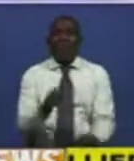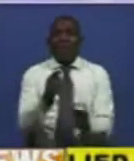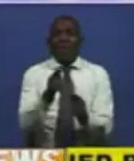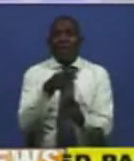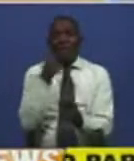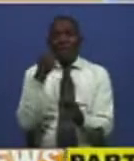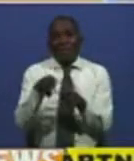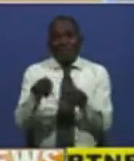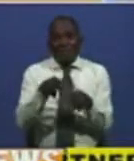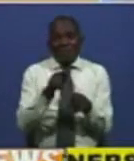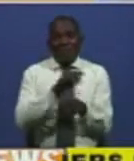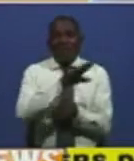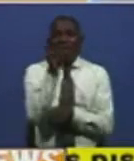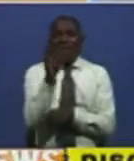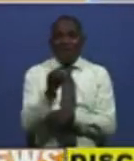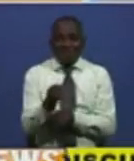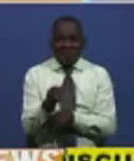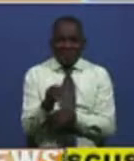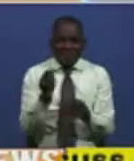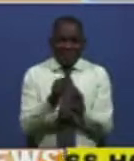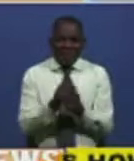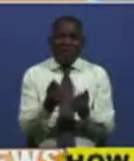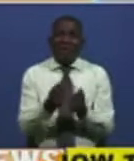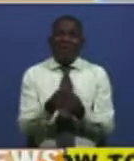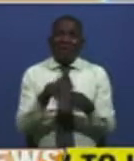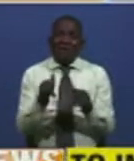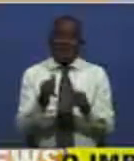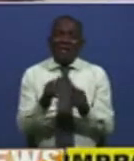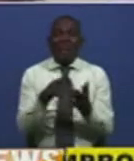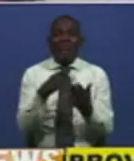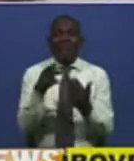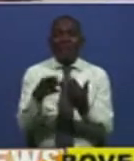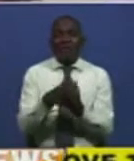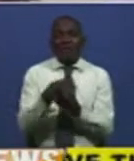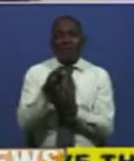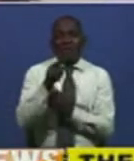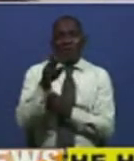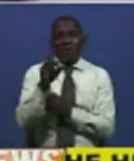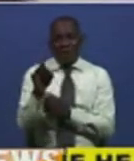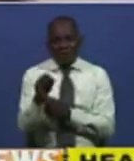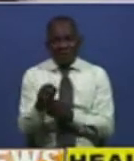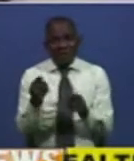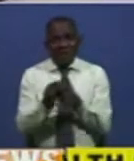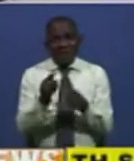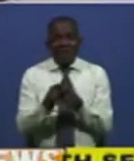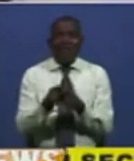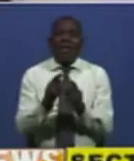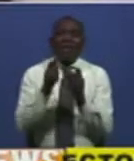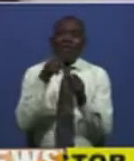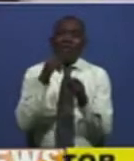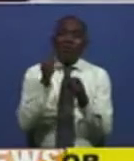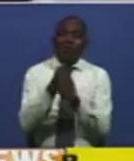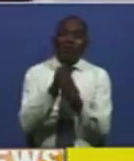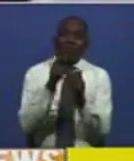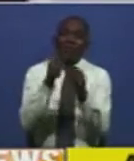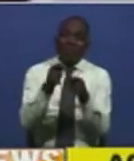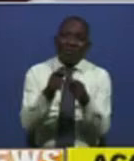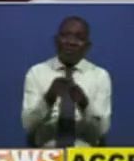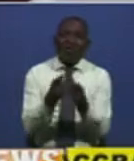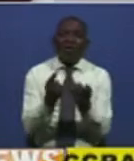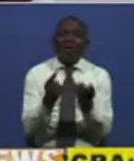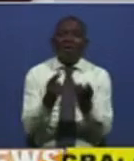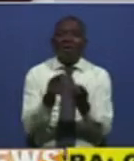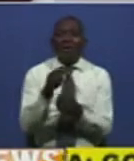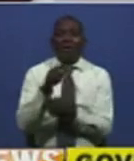best performing in Africa, with its landmark automation program in 2009 and the award-winning initial public offering of